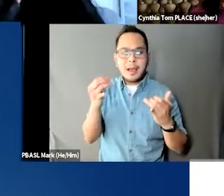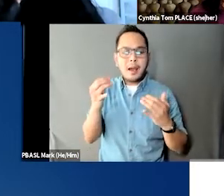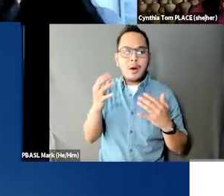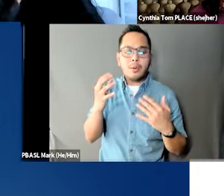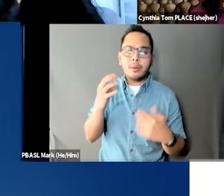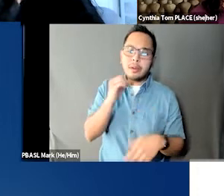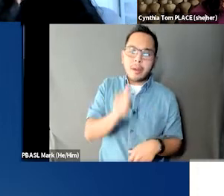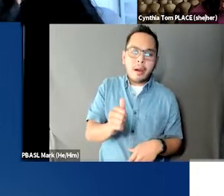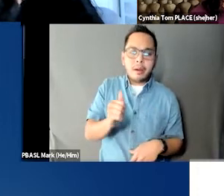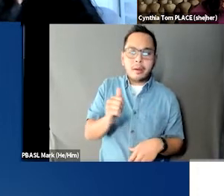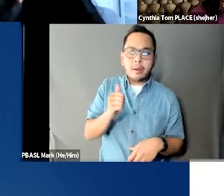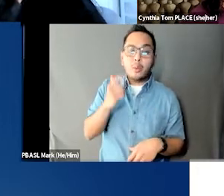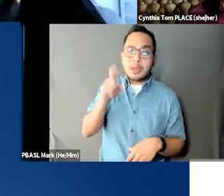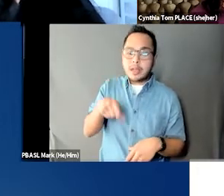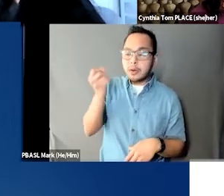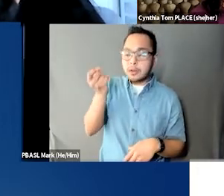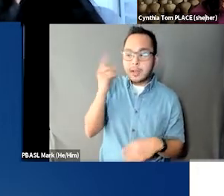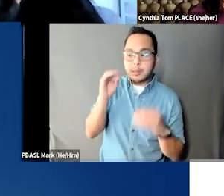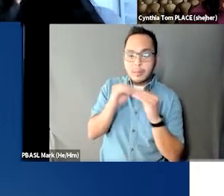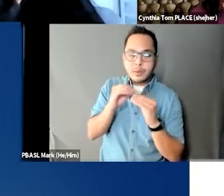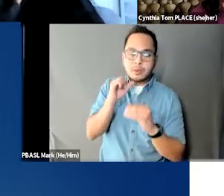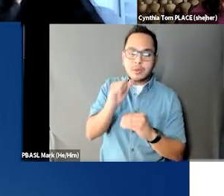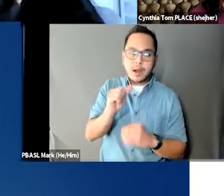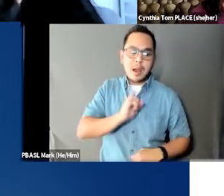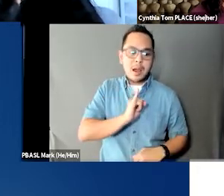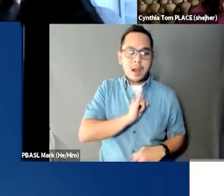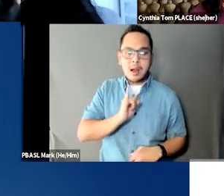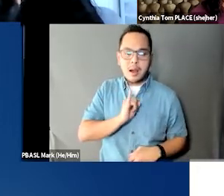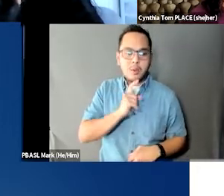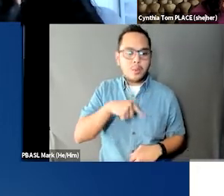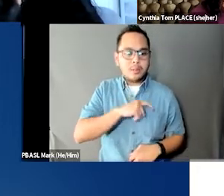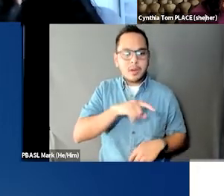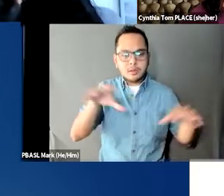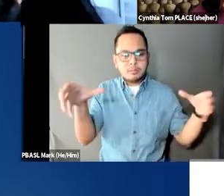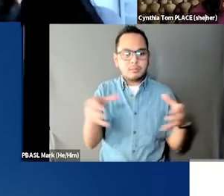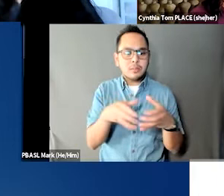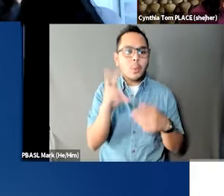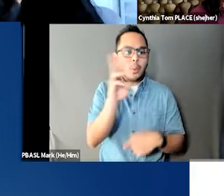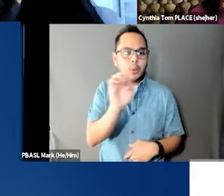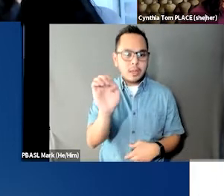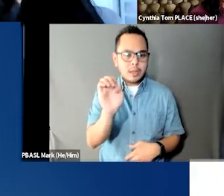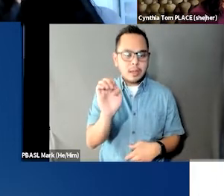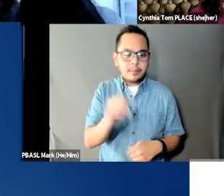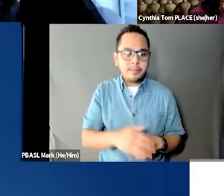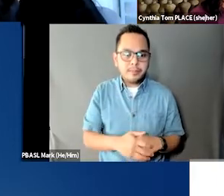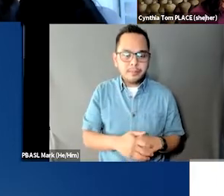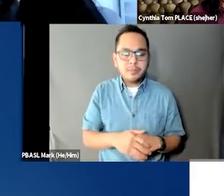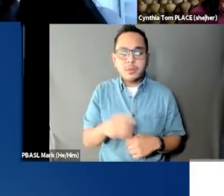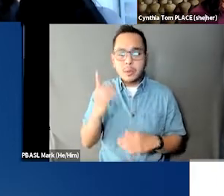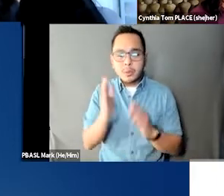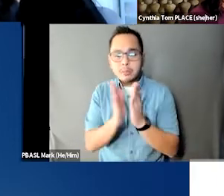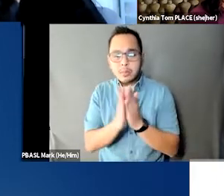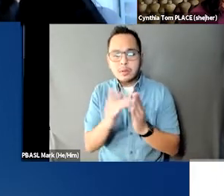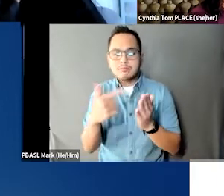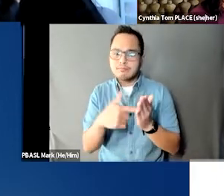more of a we. And Edgar Villanueva's book, Decolonizing Wealth, states it beautifully. He says